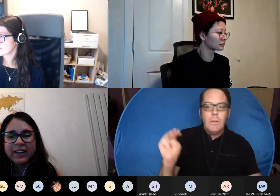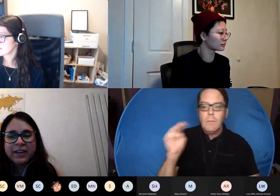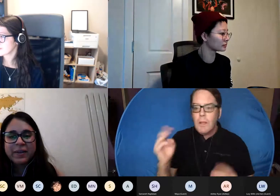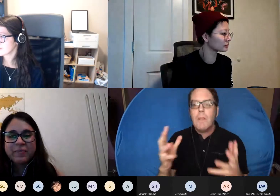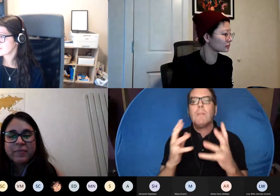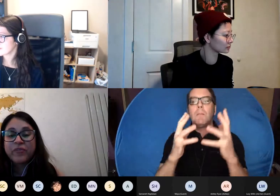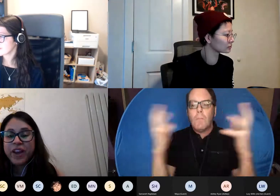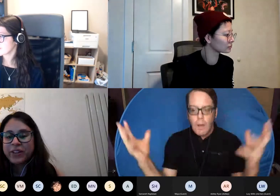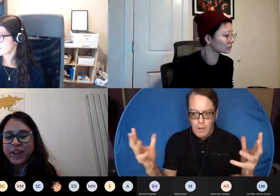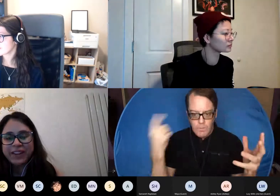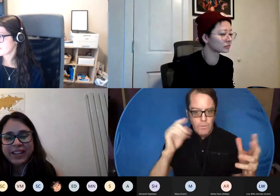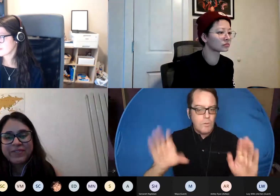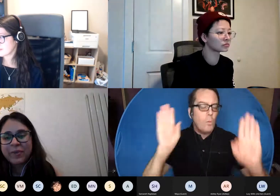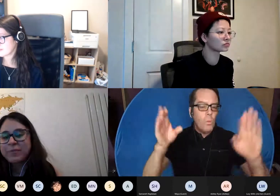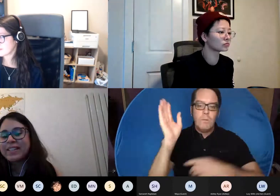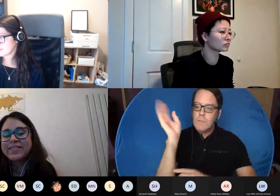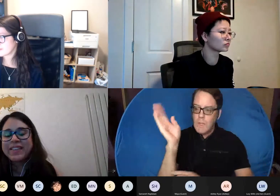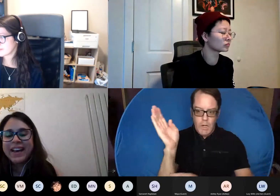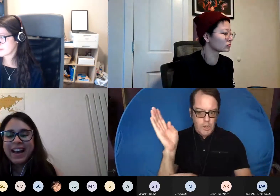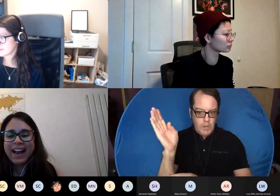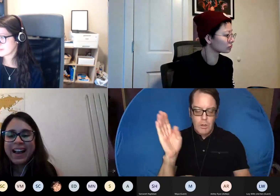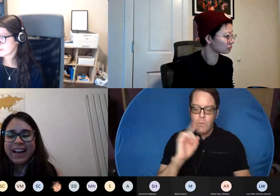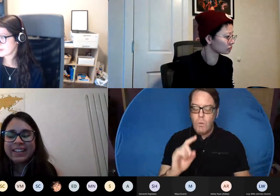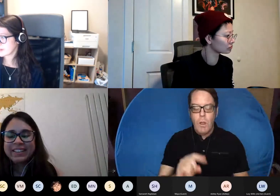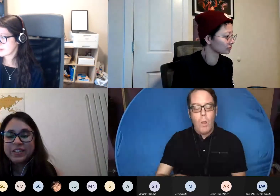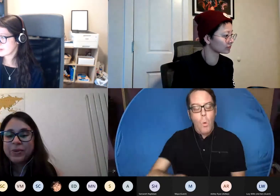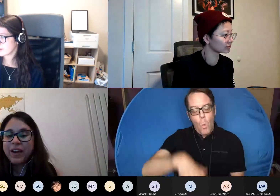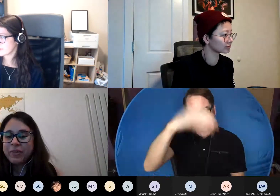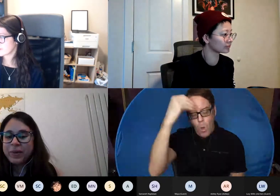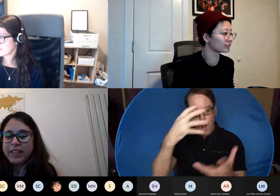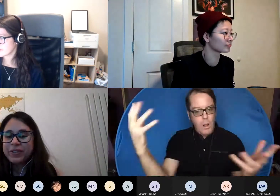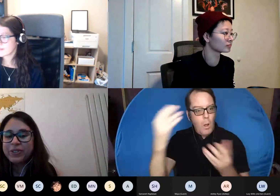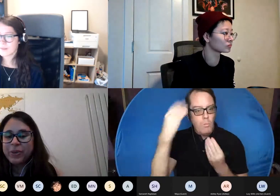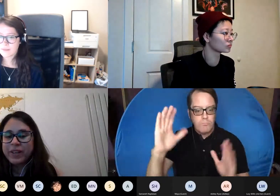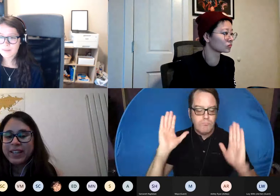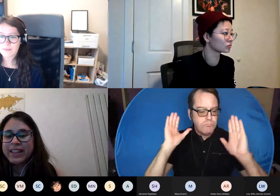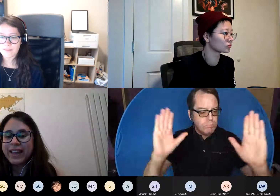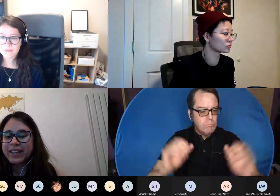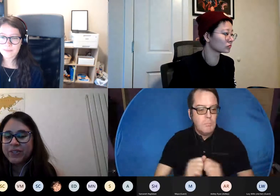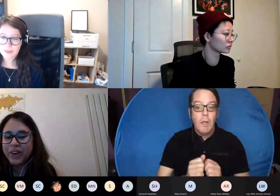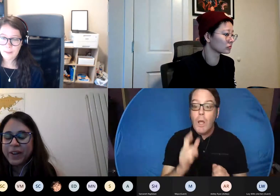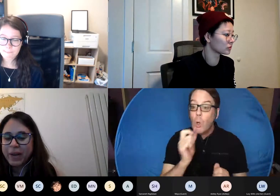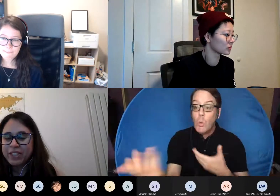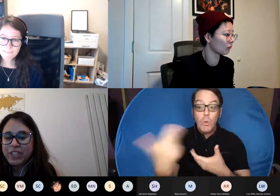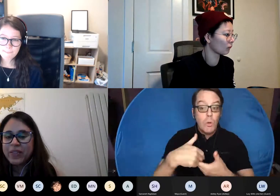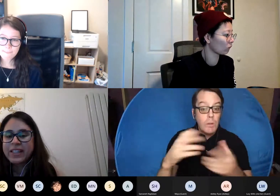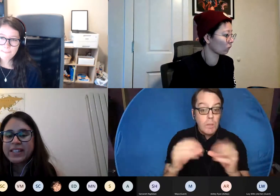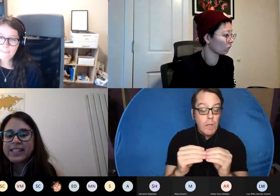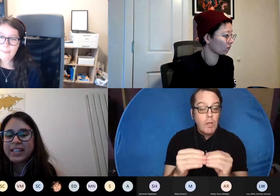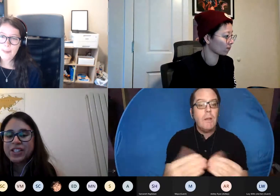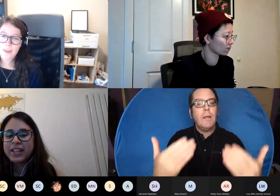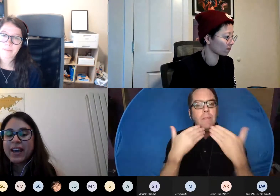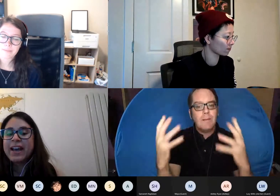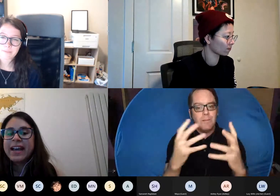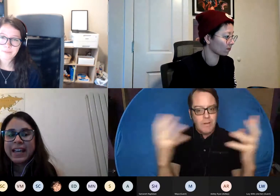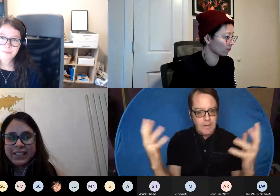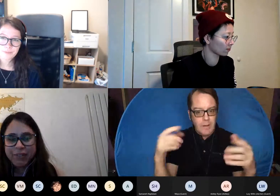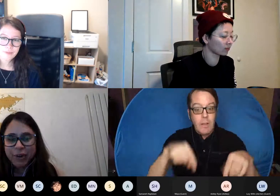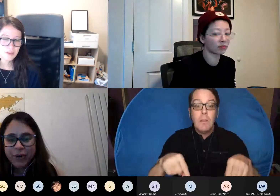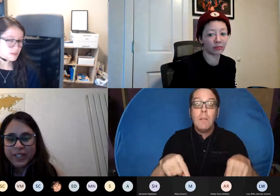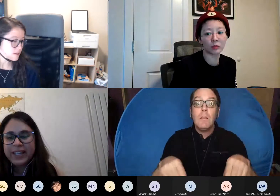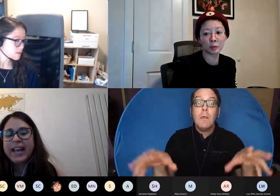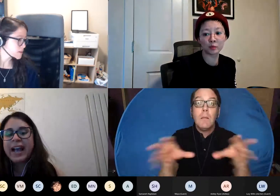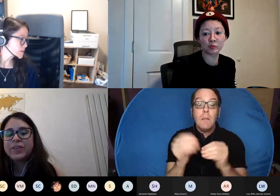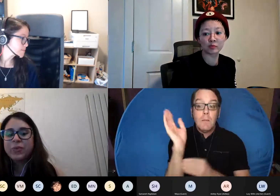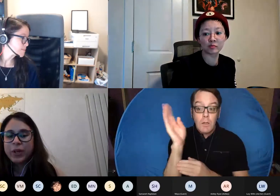session. Very, very informative. And to everybody who joined in, thank you very much. This session